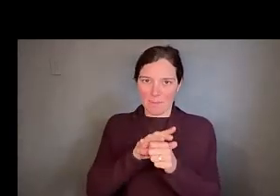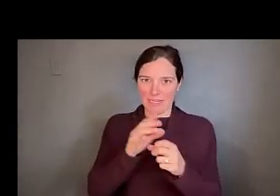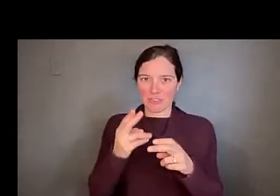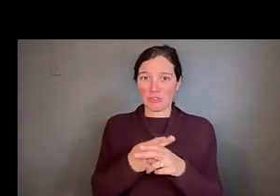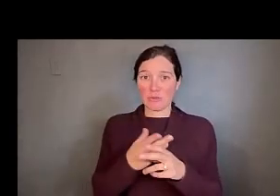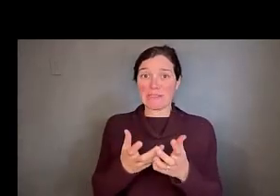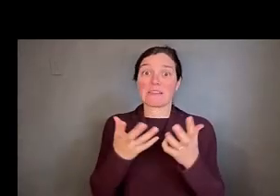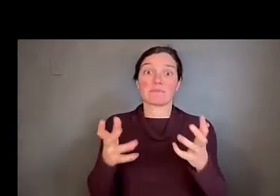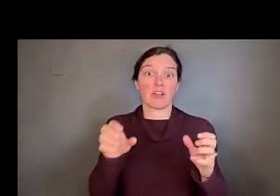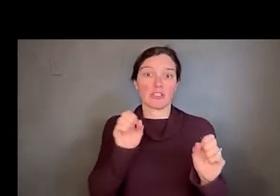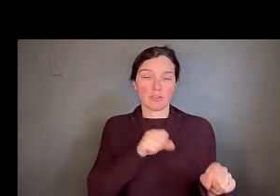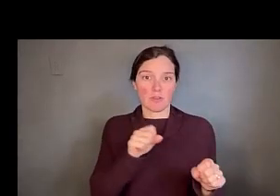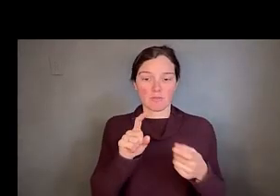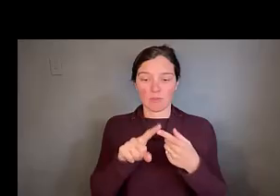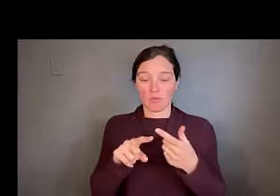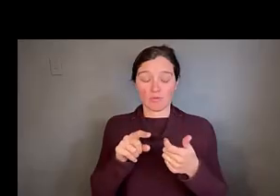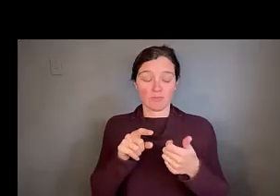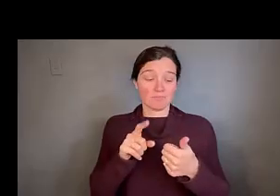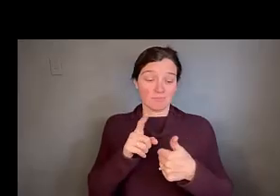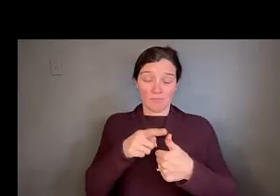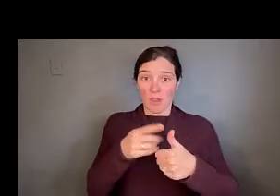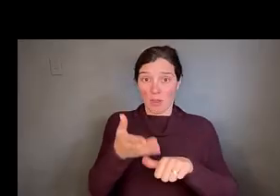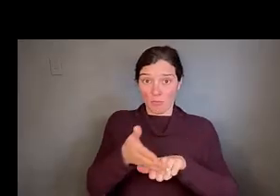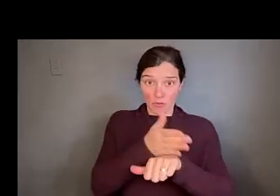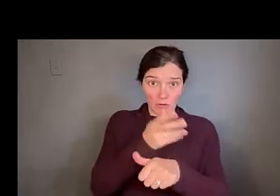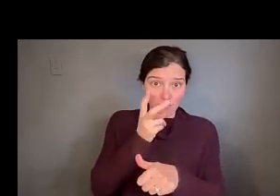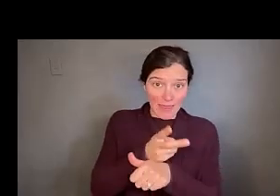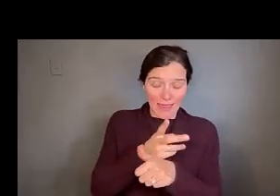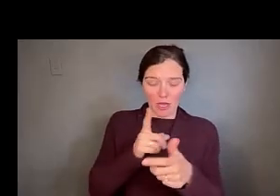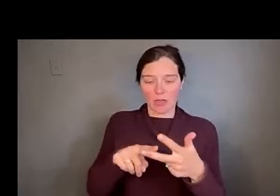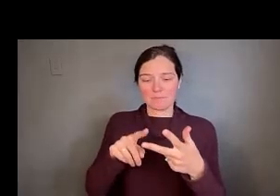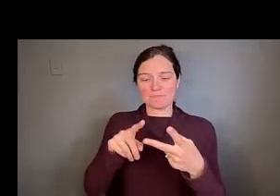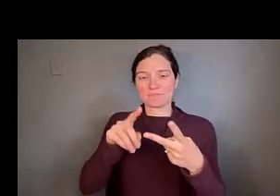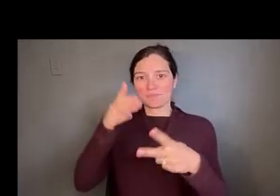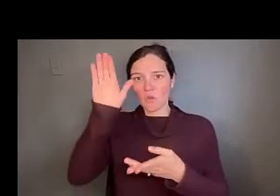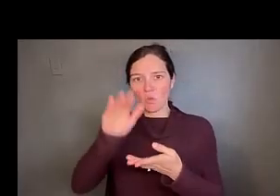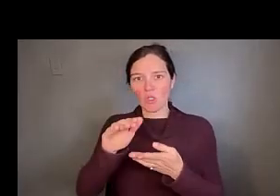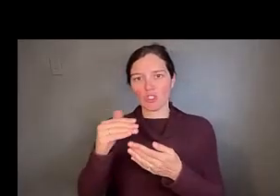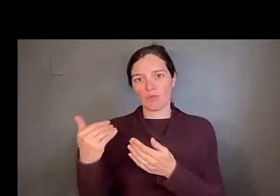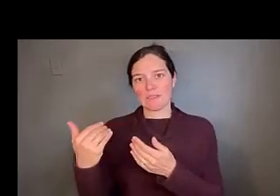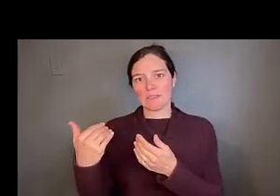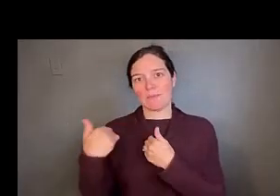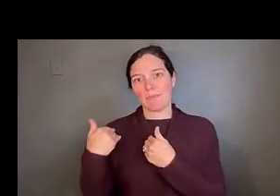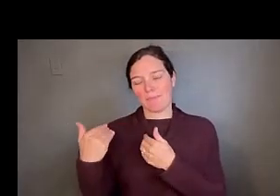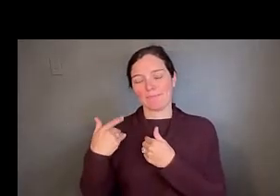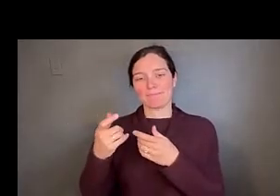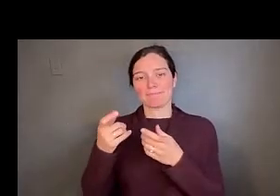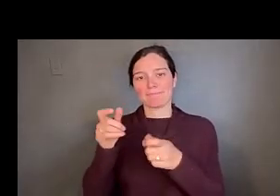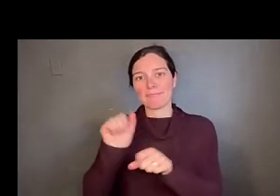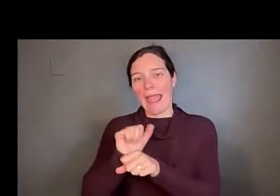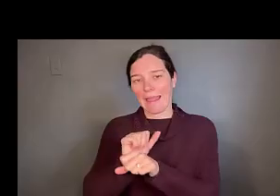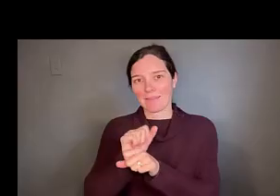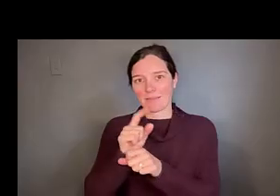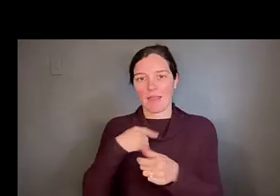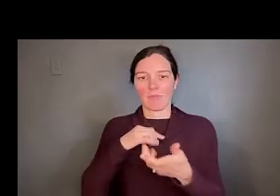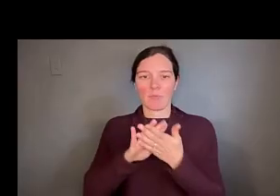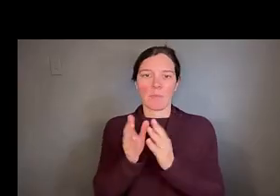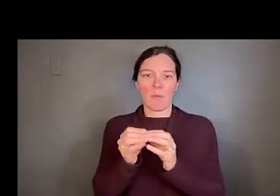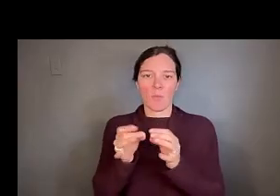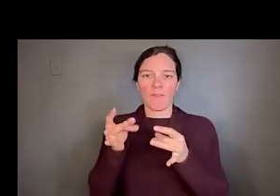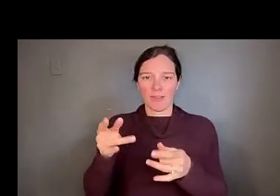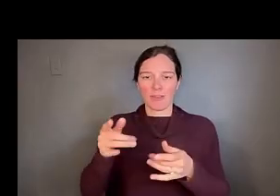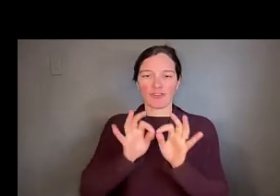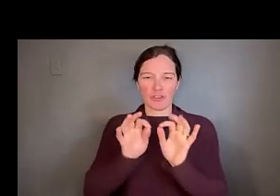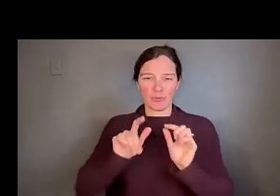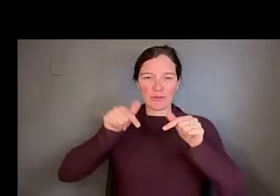much as we can to A, improve care, and B, reduce some of that administrative burden that we've talked about to help me be more efficient in my